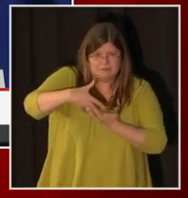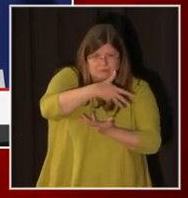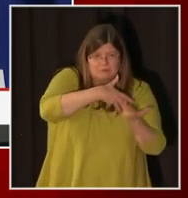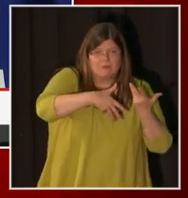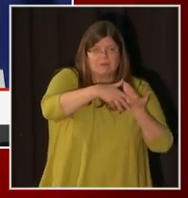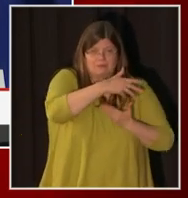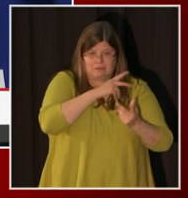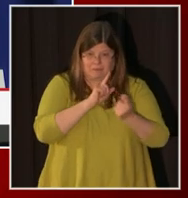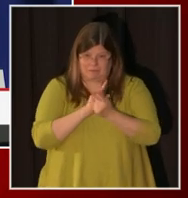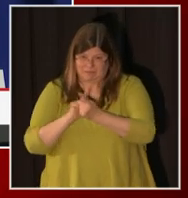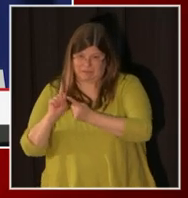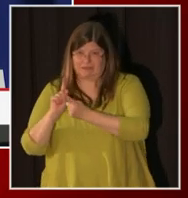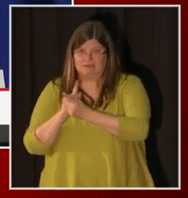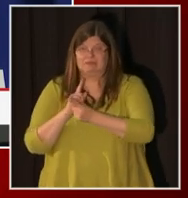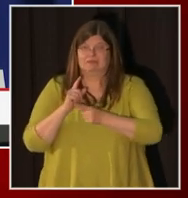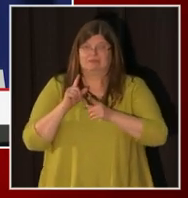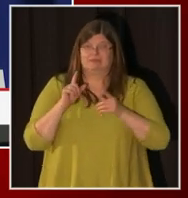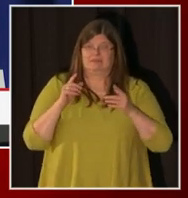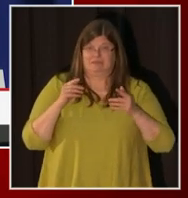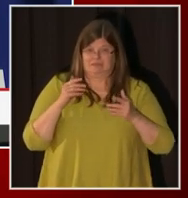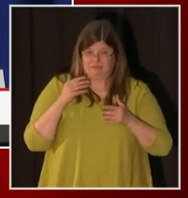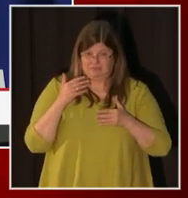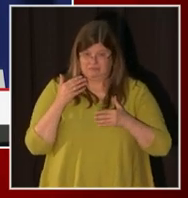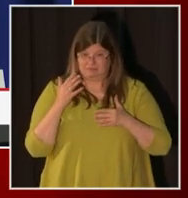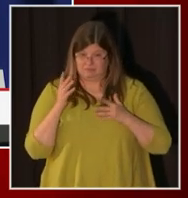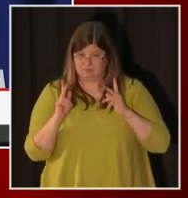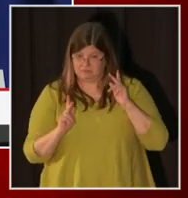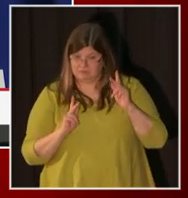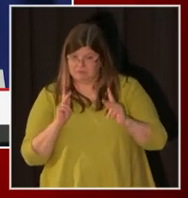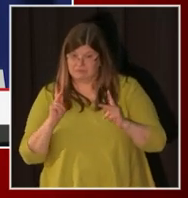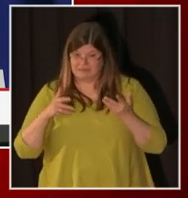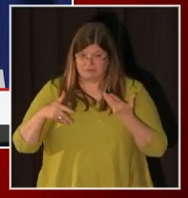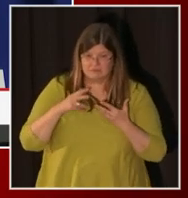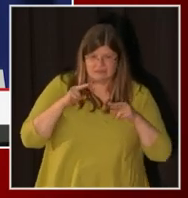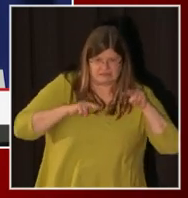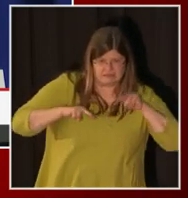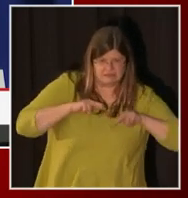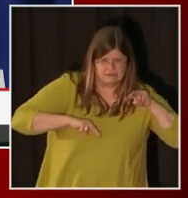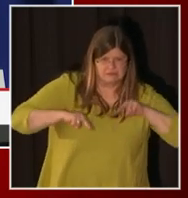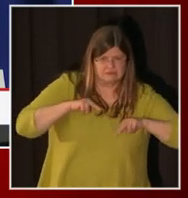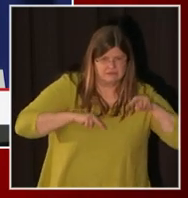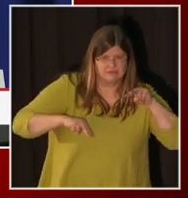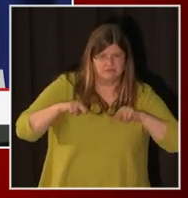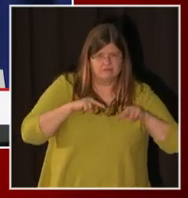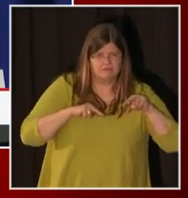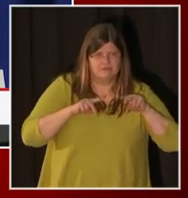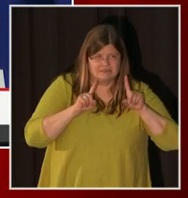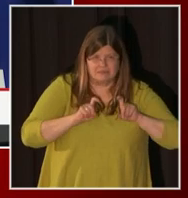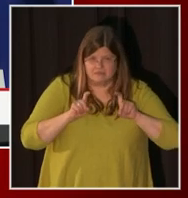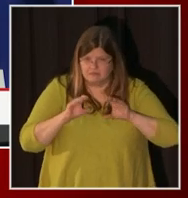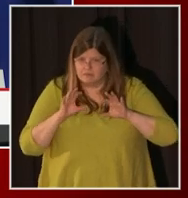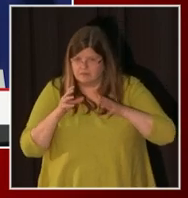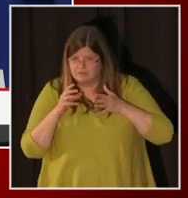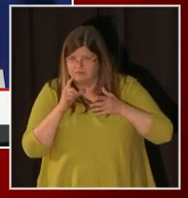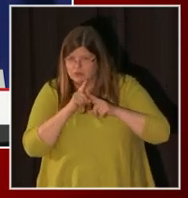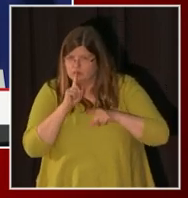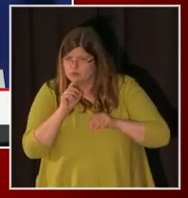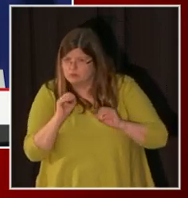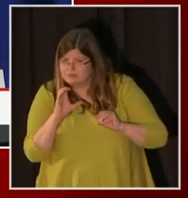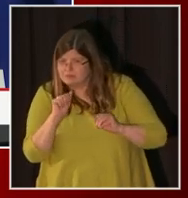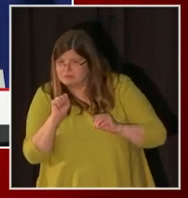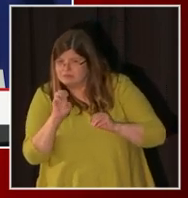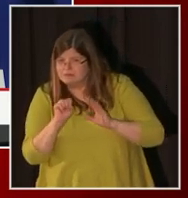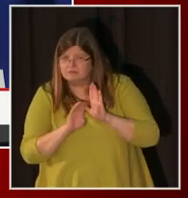they have more social contacts, we're going to need to touch more people. Based on our experience, when we were in